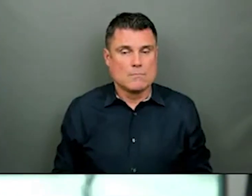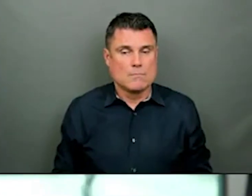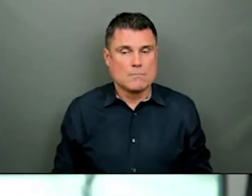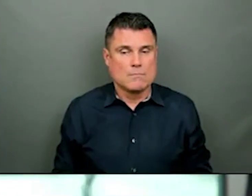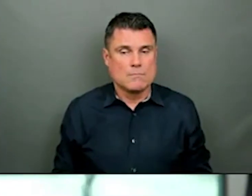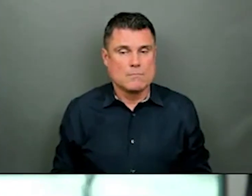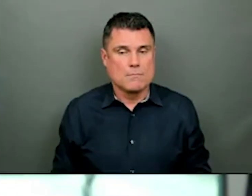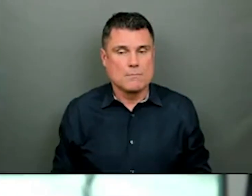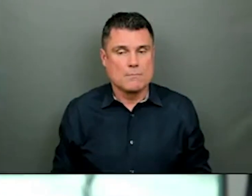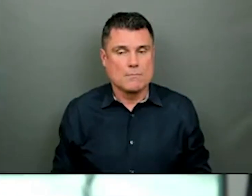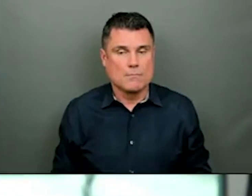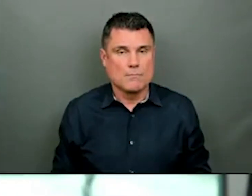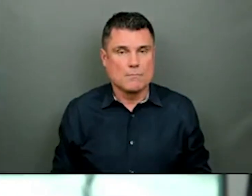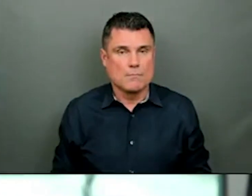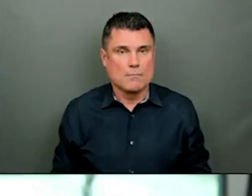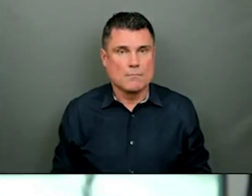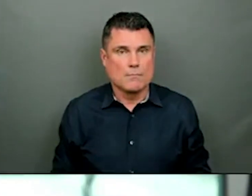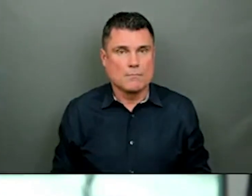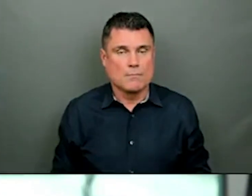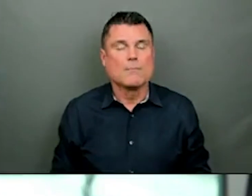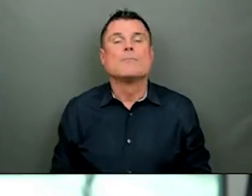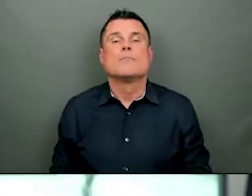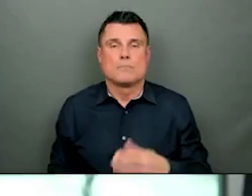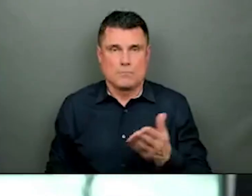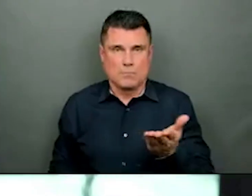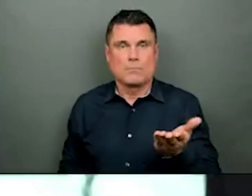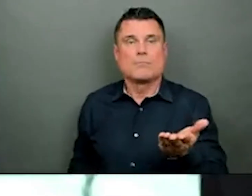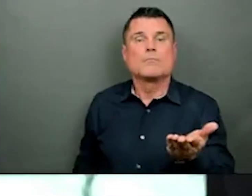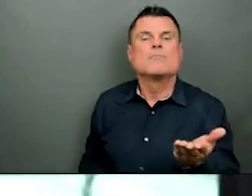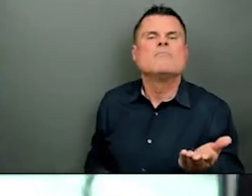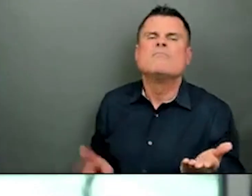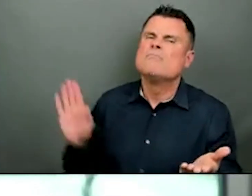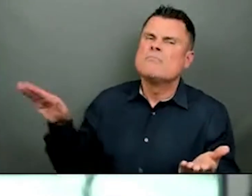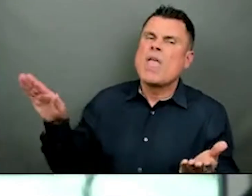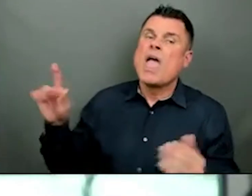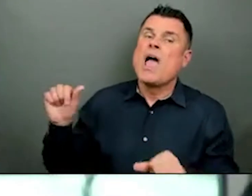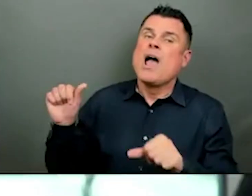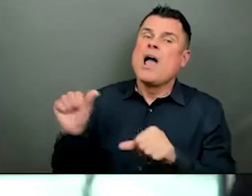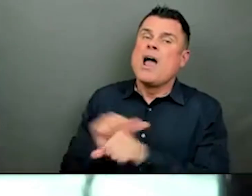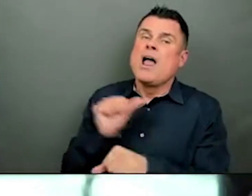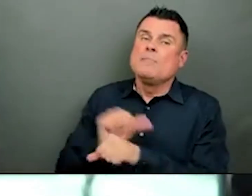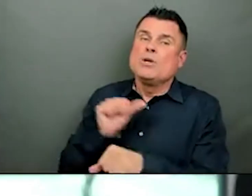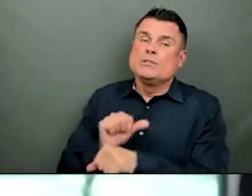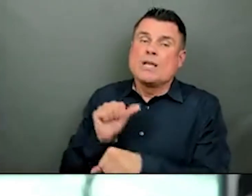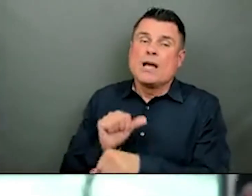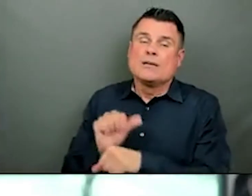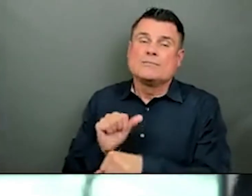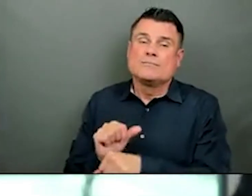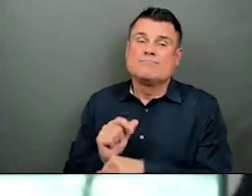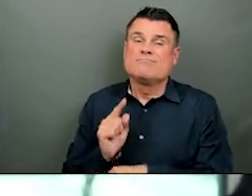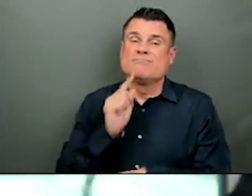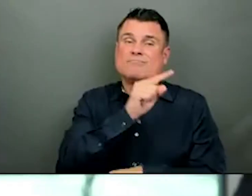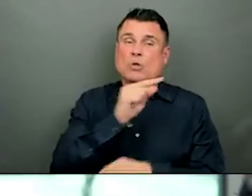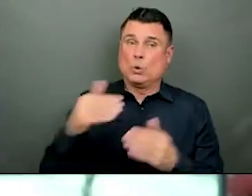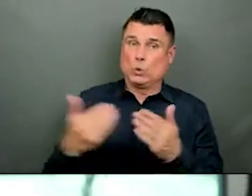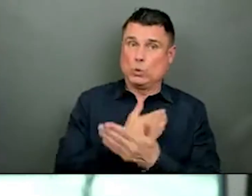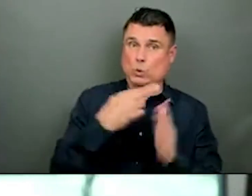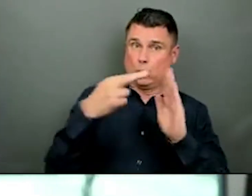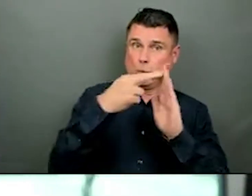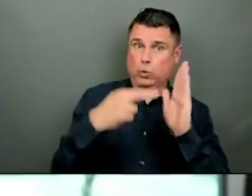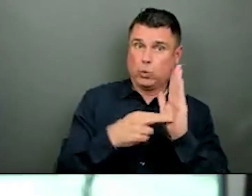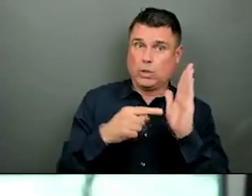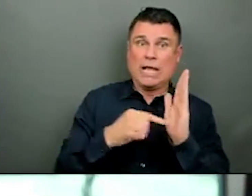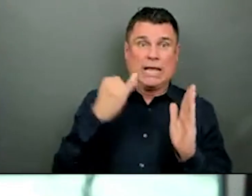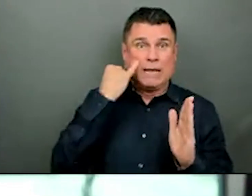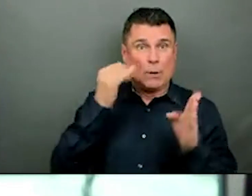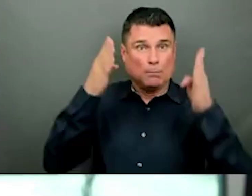for variants of concern quarantine for up to 24 days. What efforts are being made here in BC to ensure